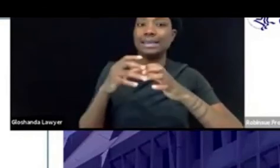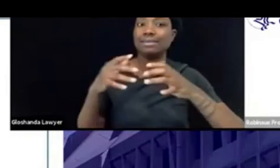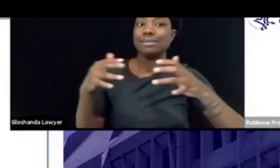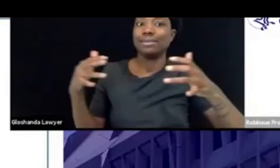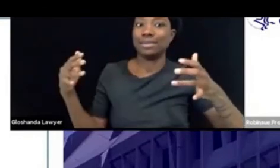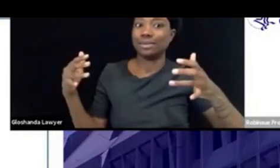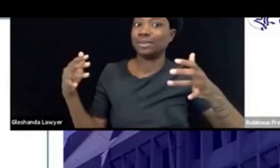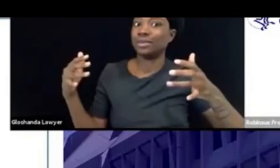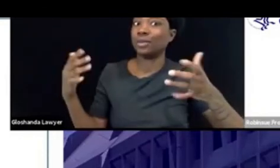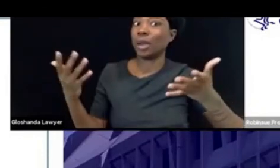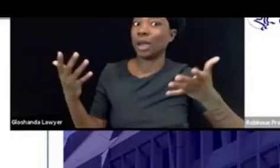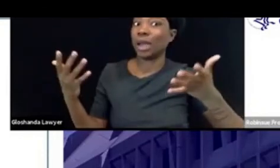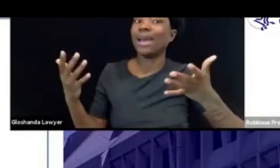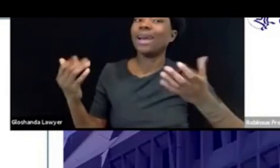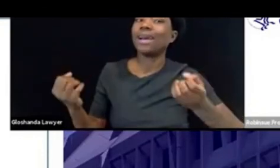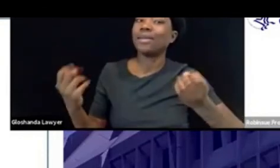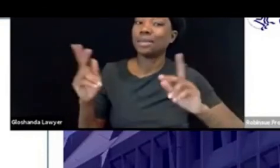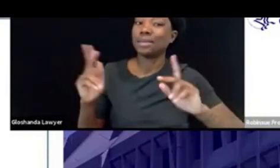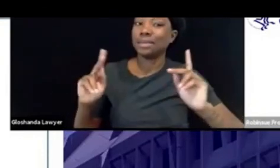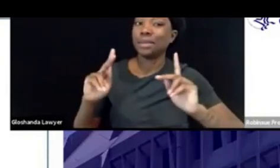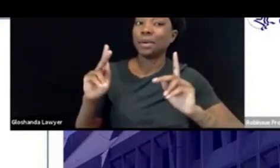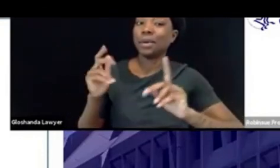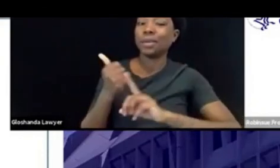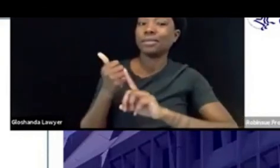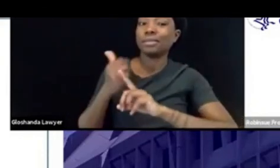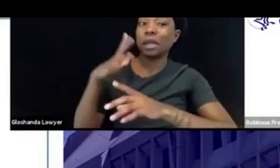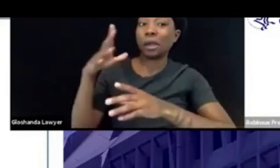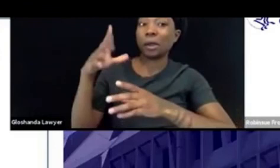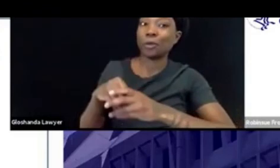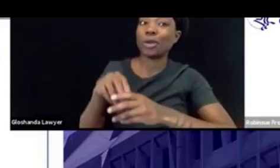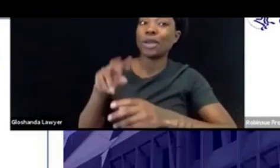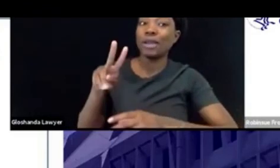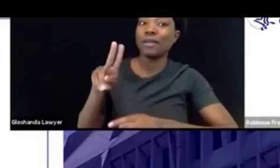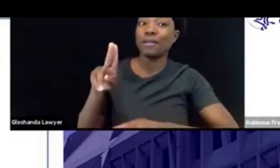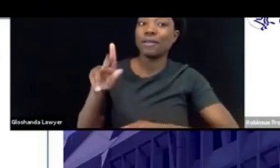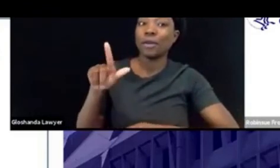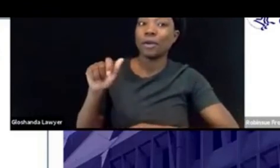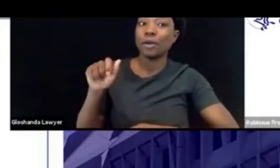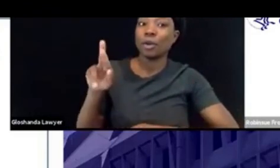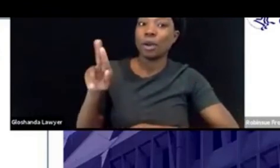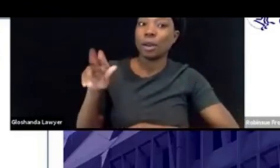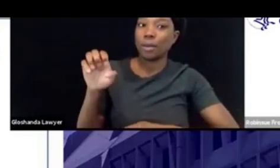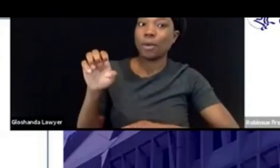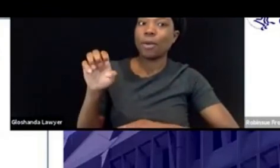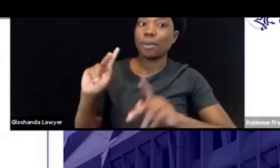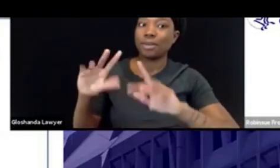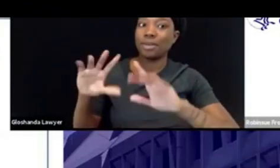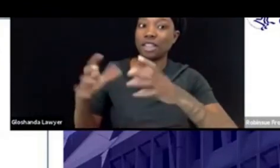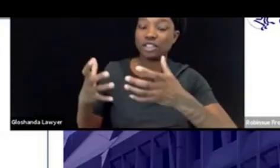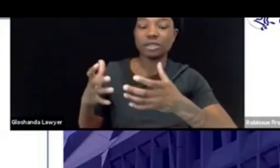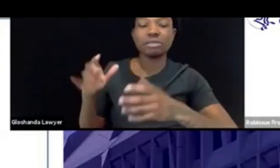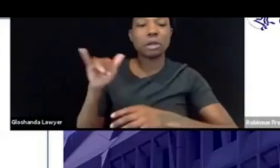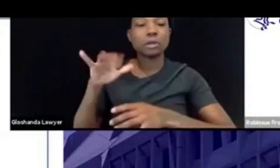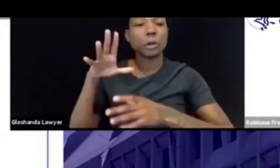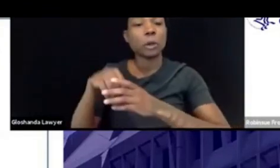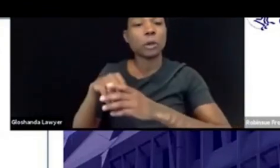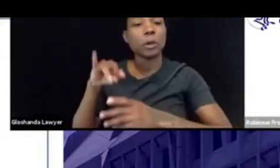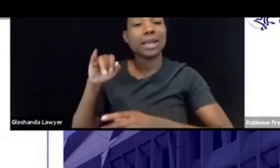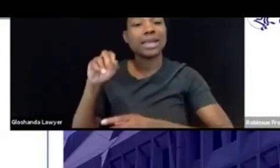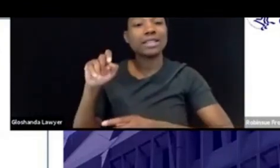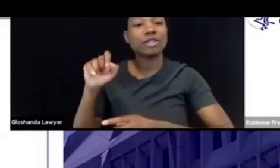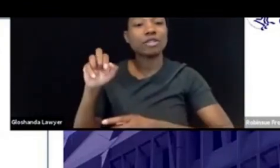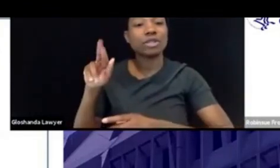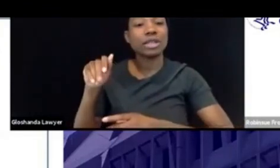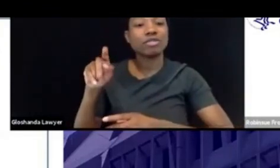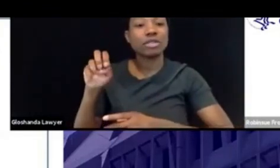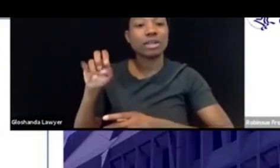are, and the importance of intersectionality. Today was focused on persons with disabilities, but a